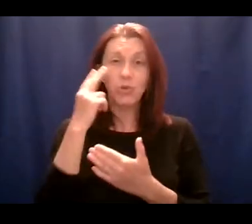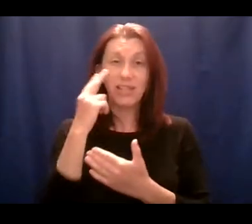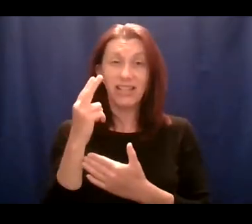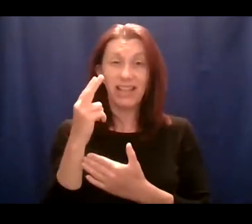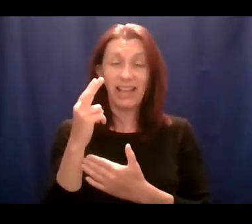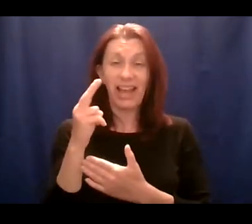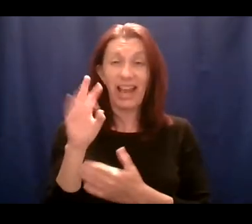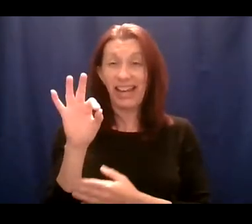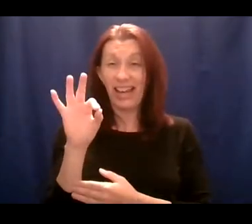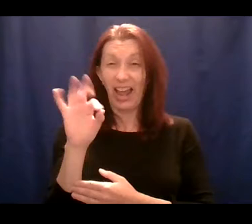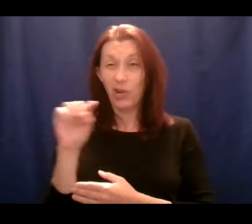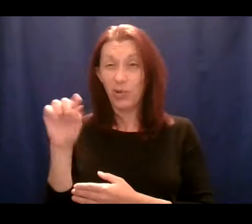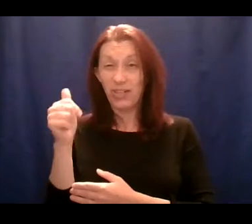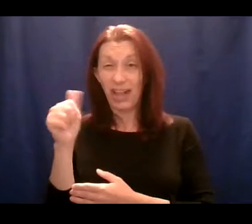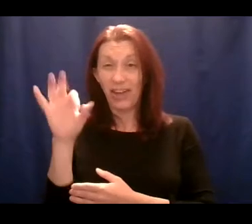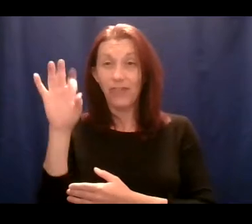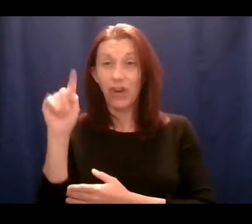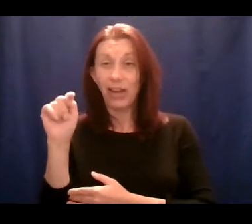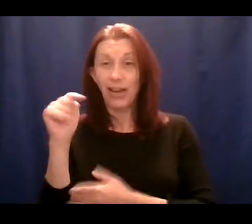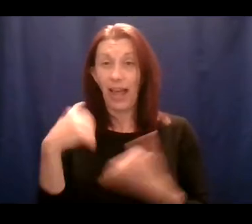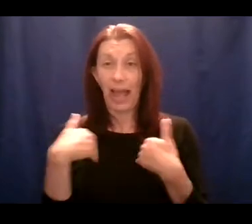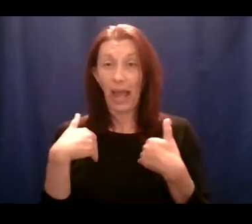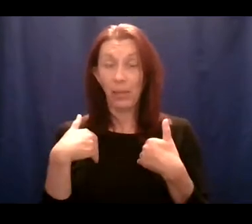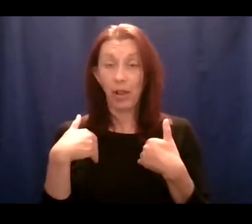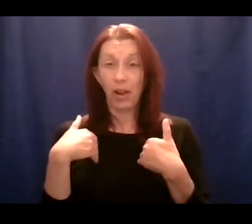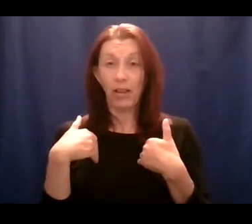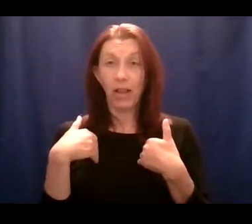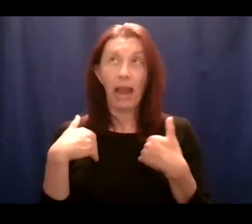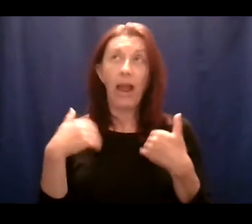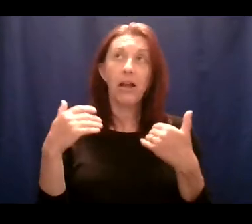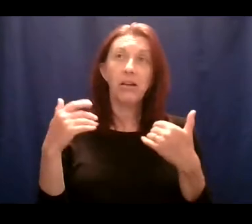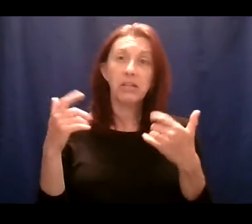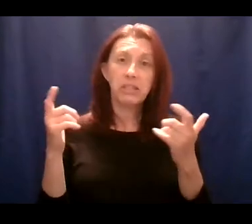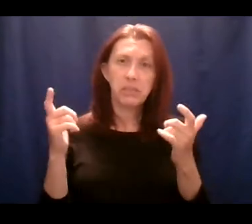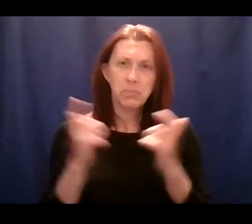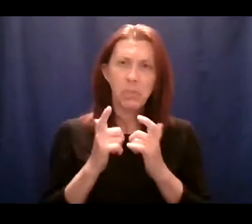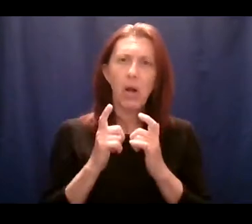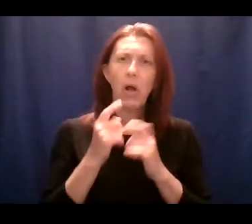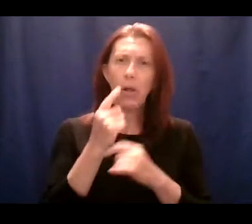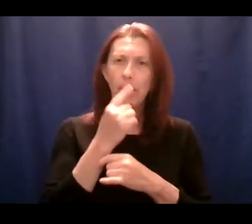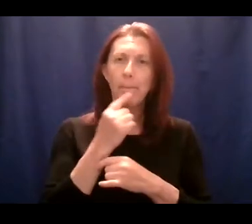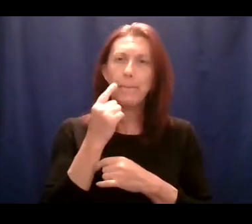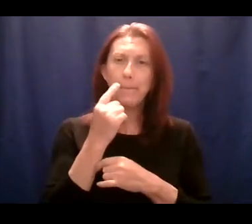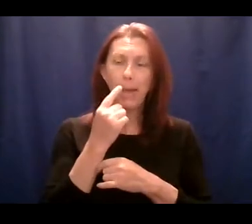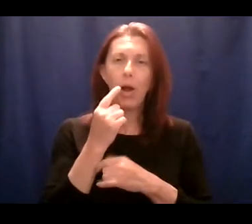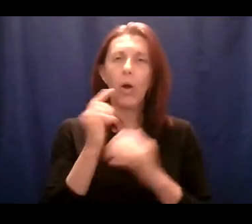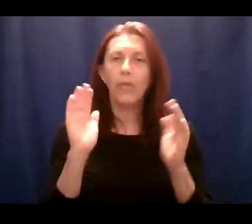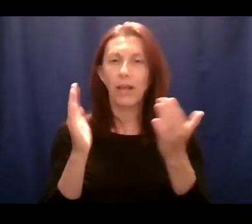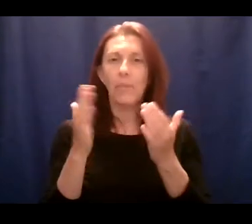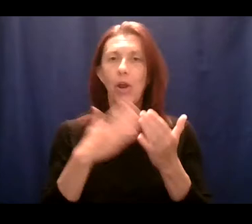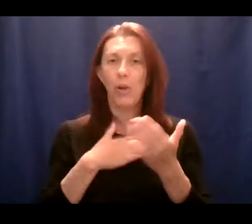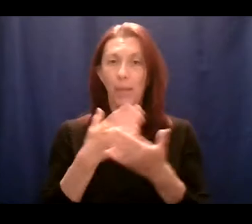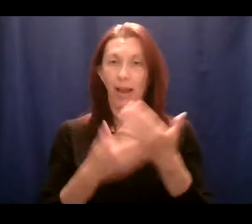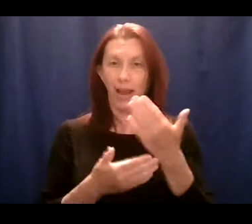9, 10-foot animal has a pretty small mouth compared to my hand. So the food that it's eating is